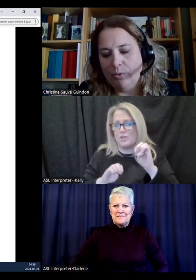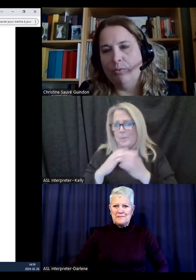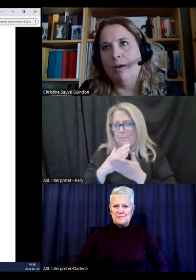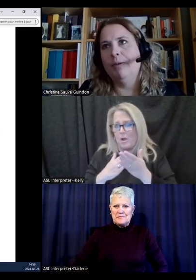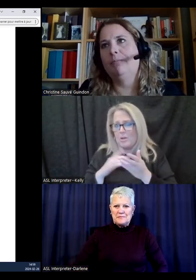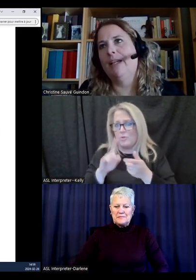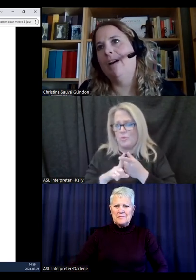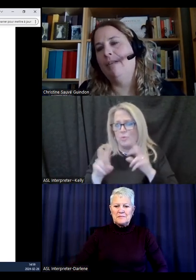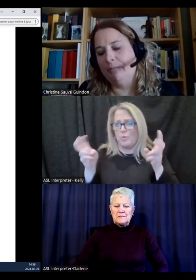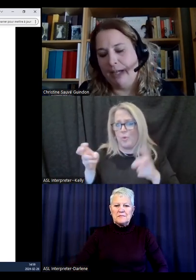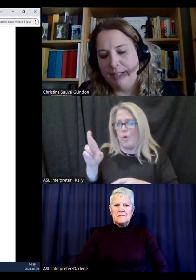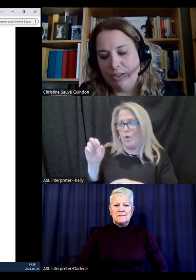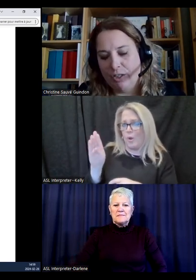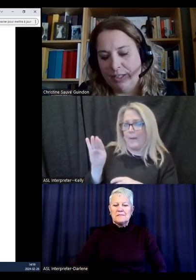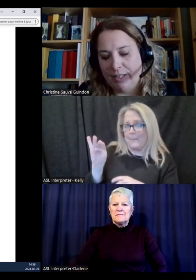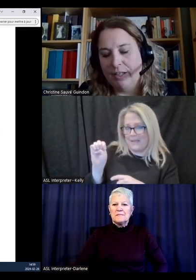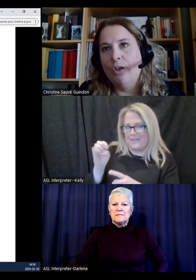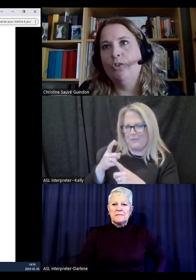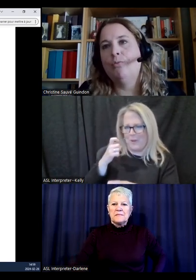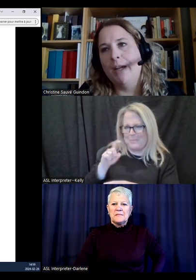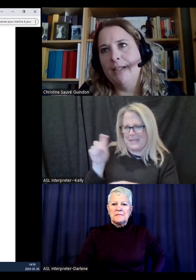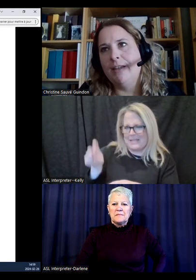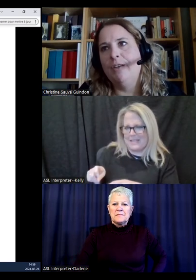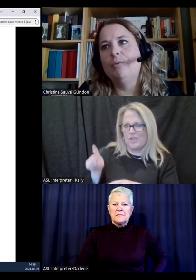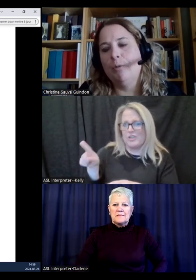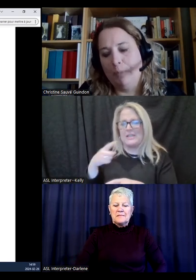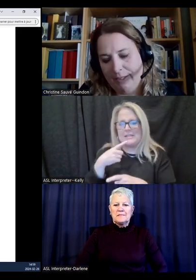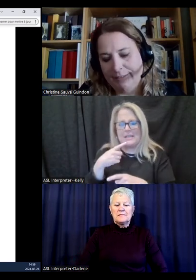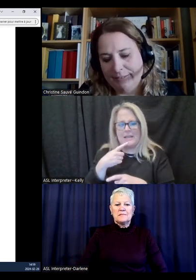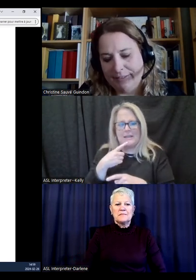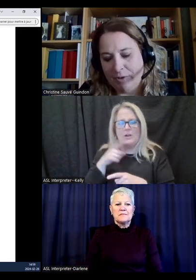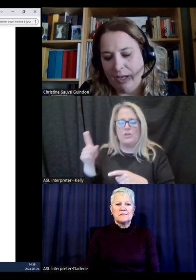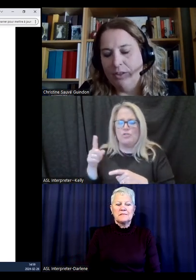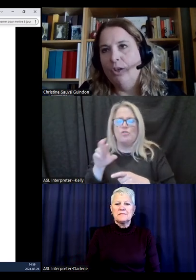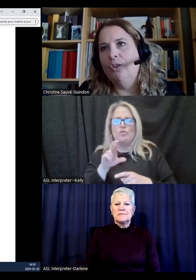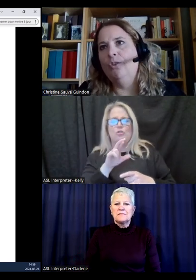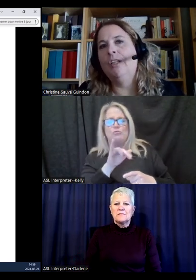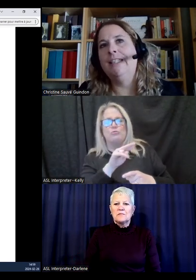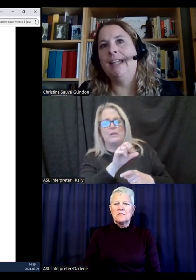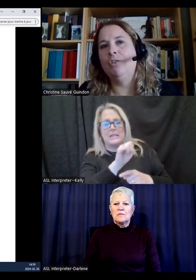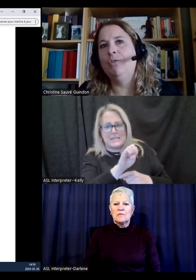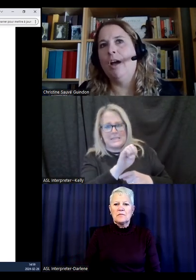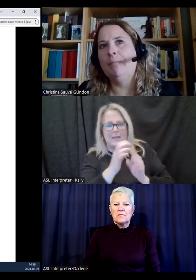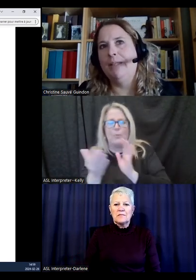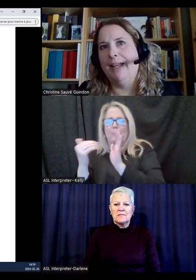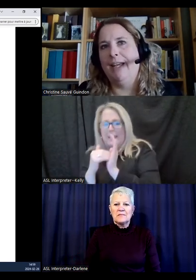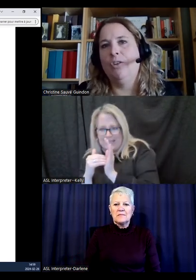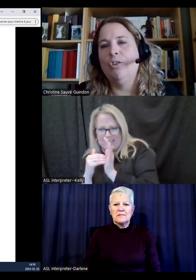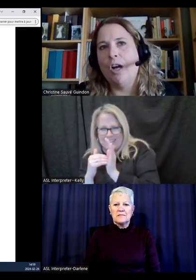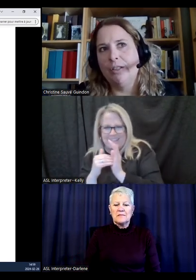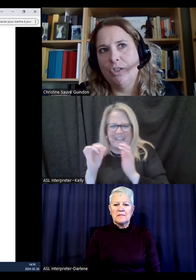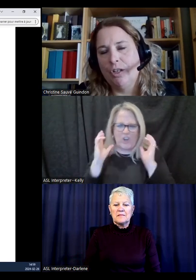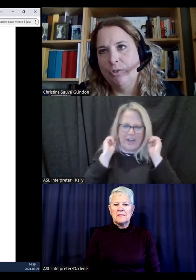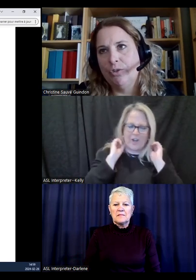to quote Robbie Blaha from Texas. She says, you rinse and you repeat, right? You continue updating